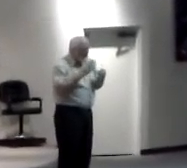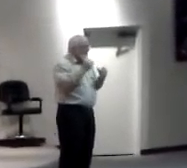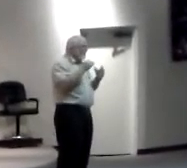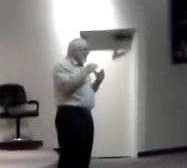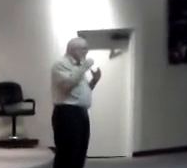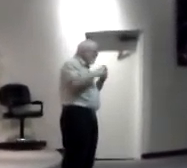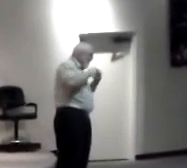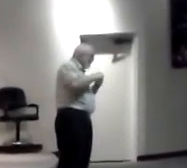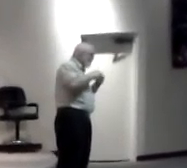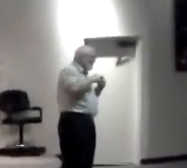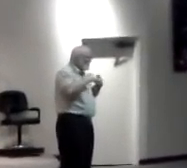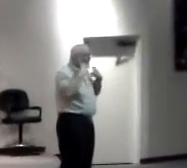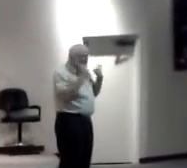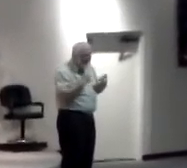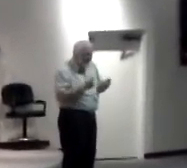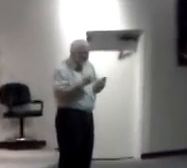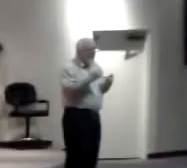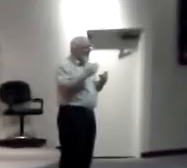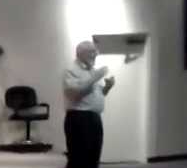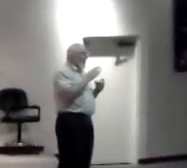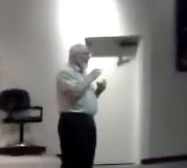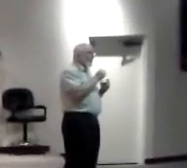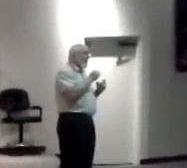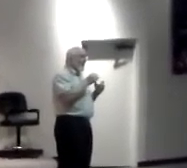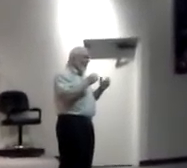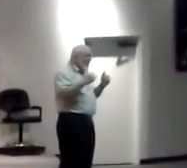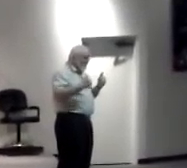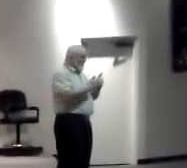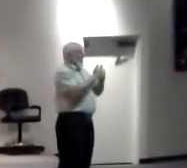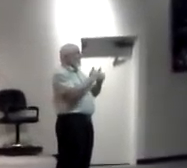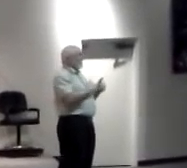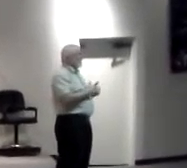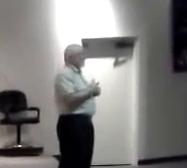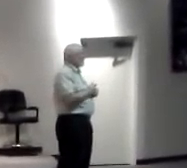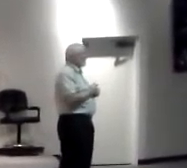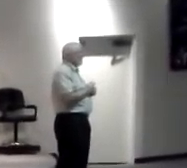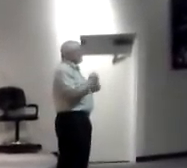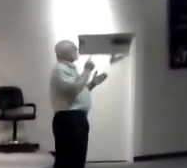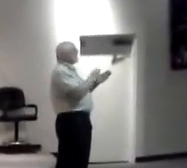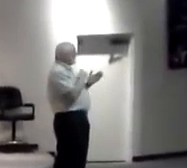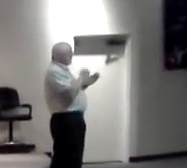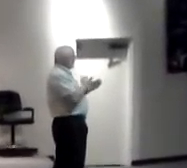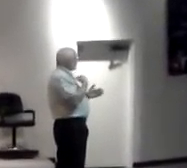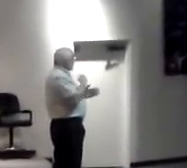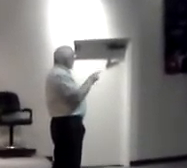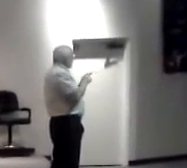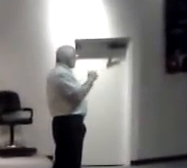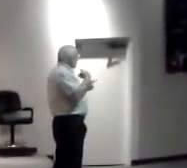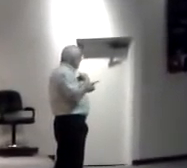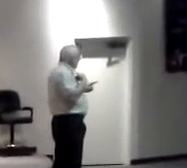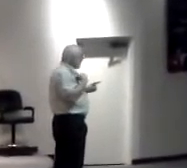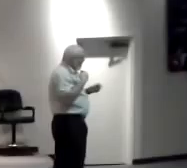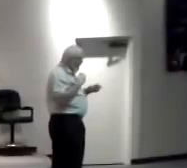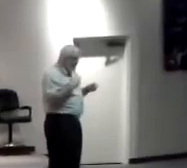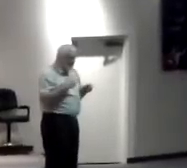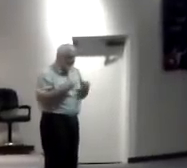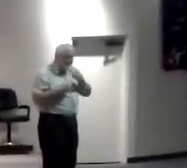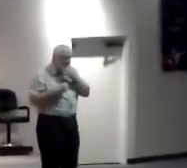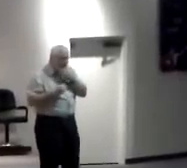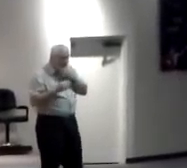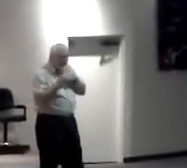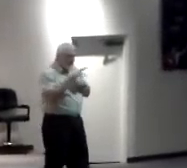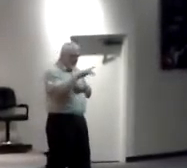we have to wrestle with, and there's a serious challenge with that. But sometimes we also have to deal with what Philip Yancey one